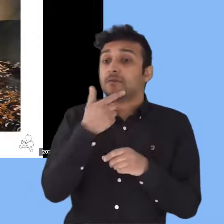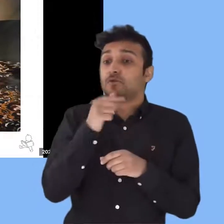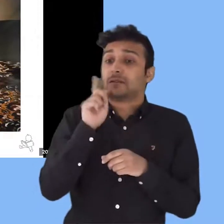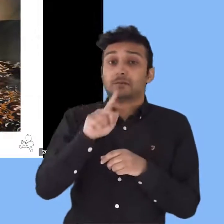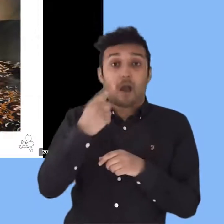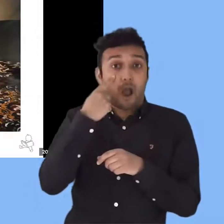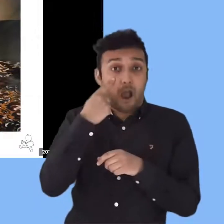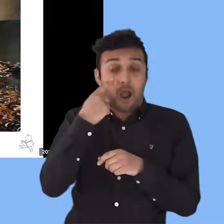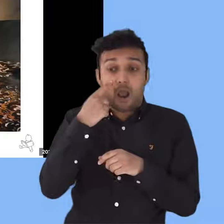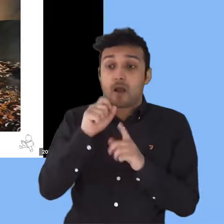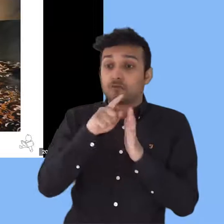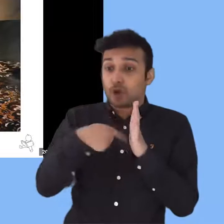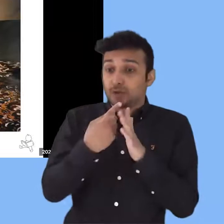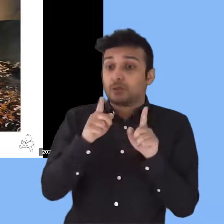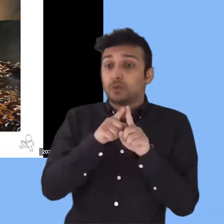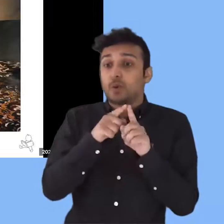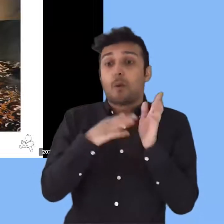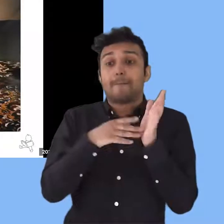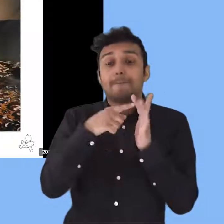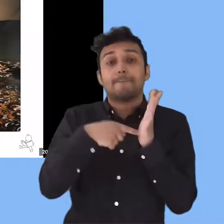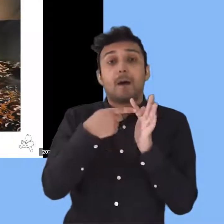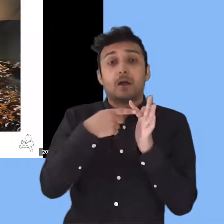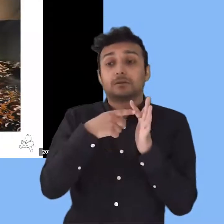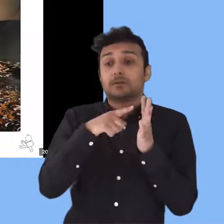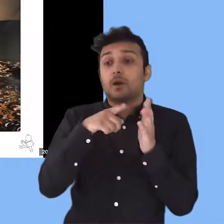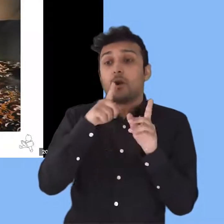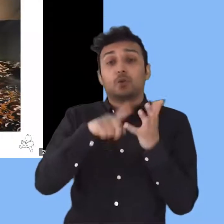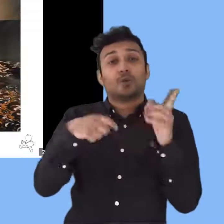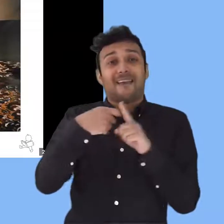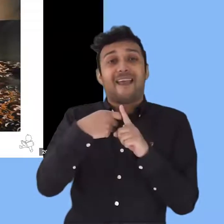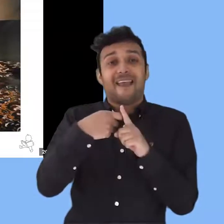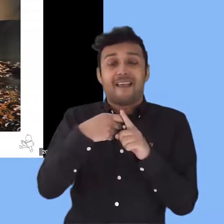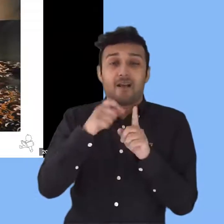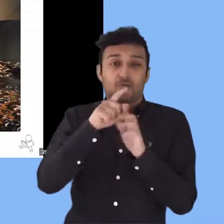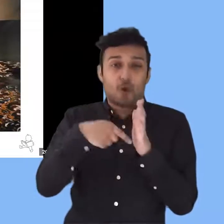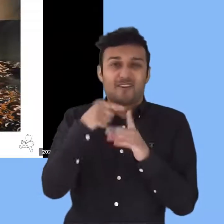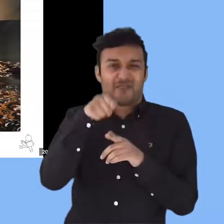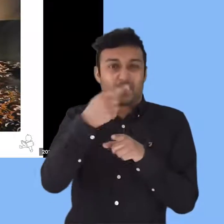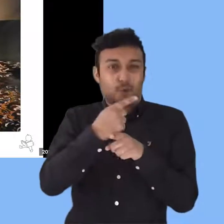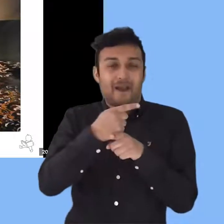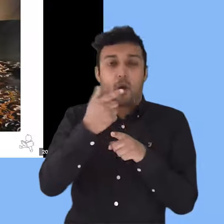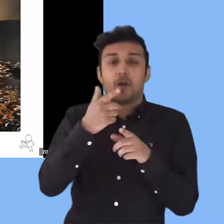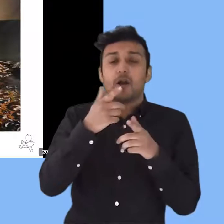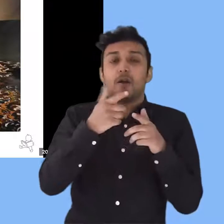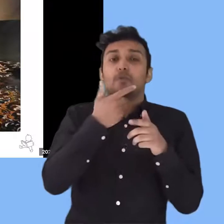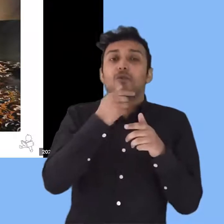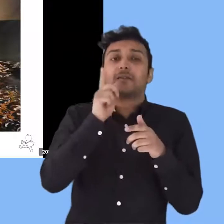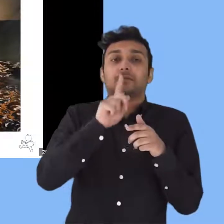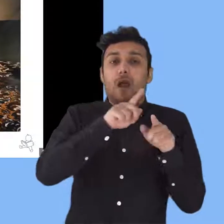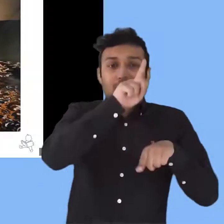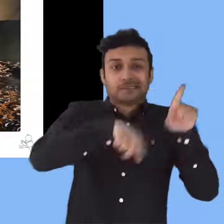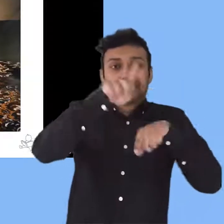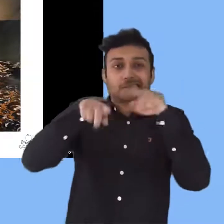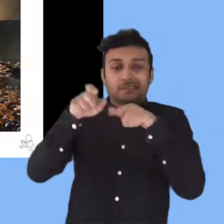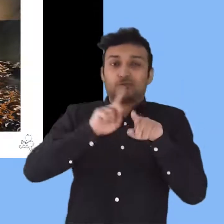projects. So they are around the gender diversification of the early years profession. If you're interested in that, I'd encourage you to check that out. I